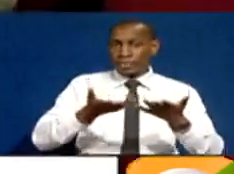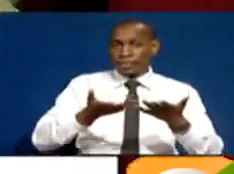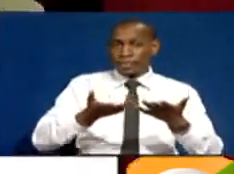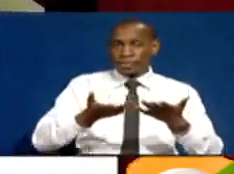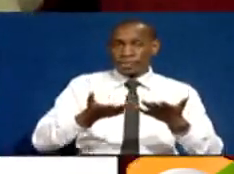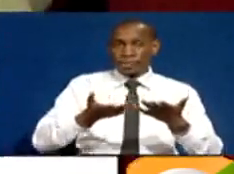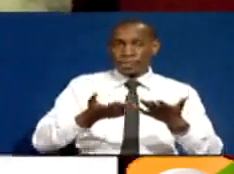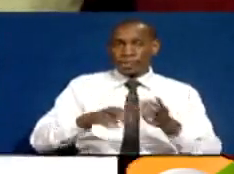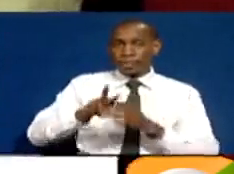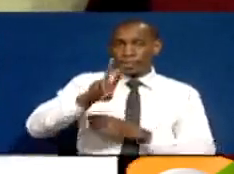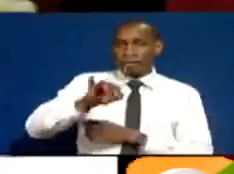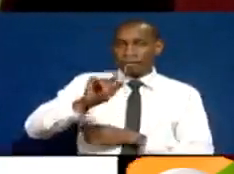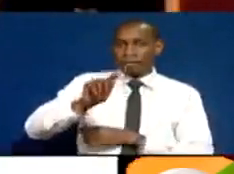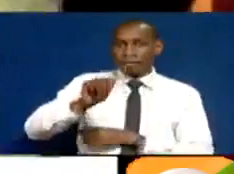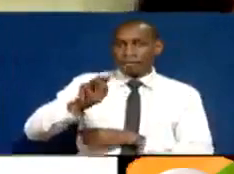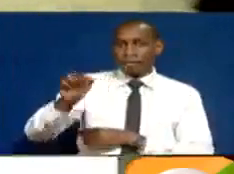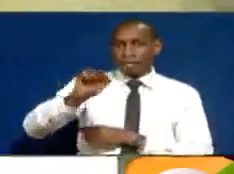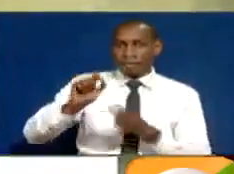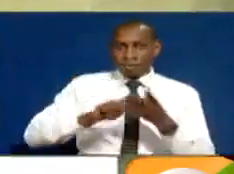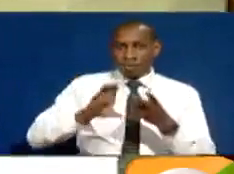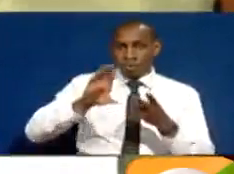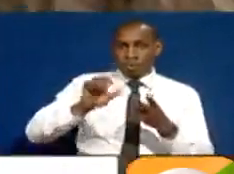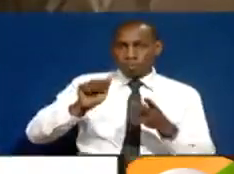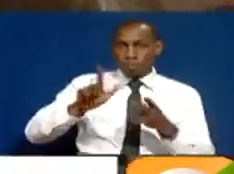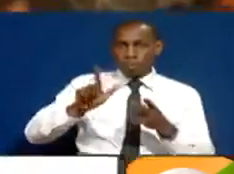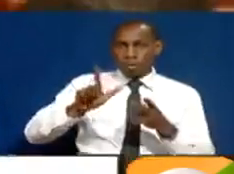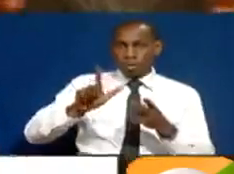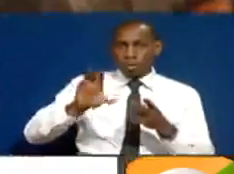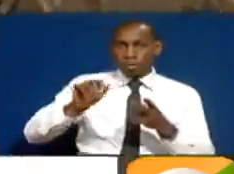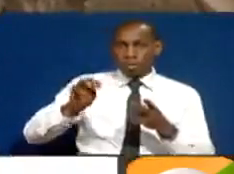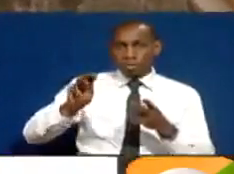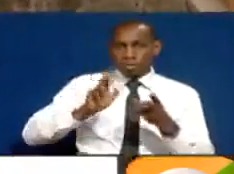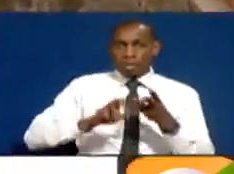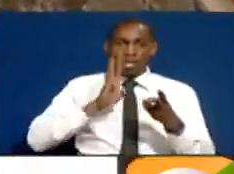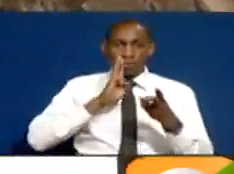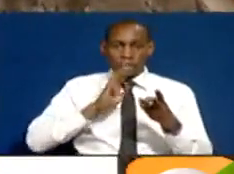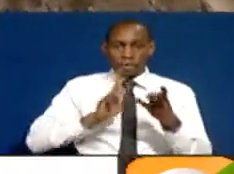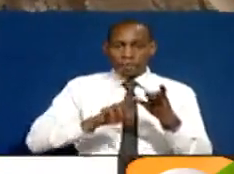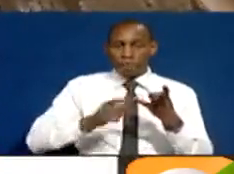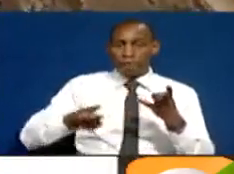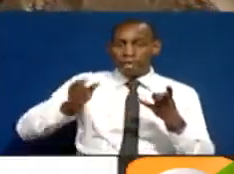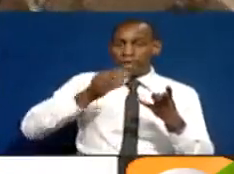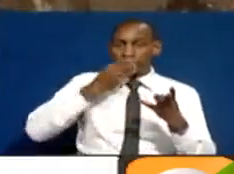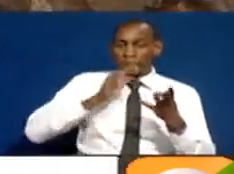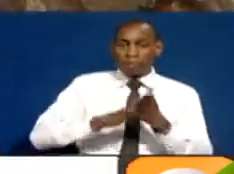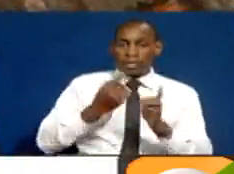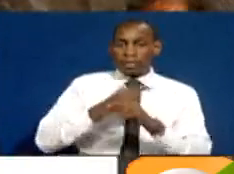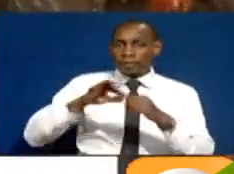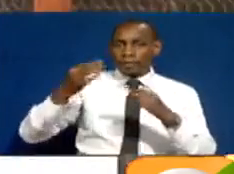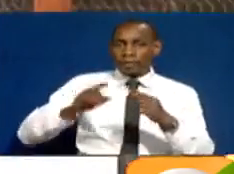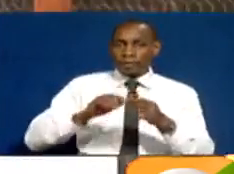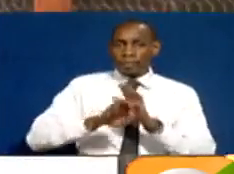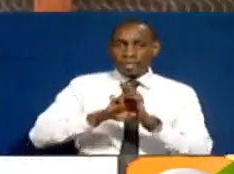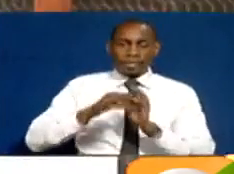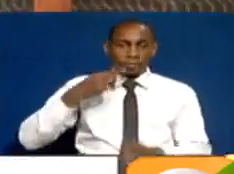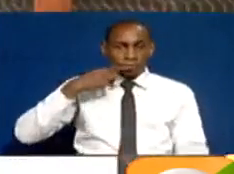greens in terms of vitamins, calcium, a lot of calcium, and water. On top of that, I feed them with other vegetables like carrots,